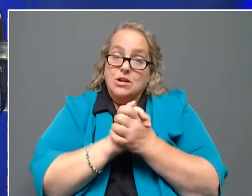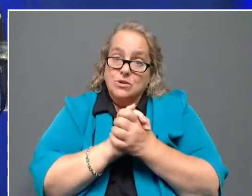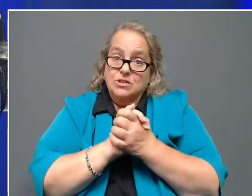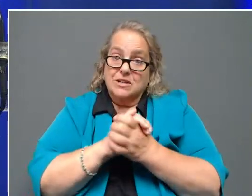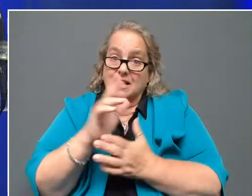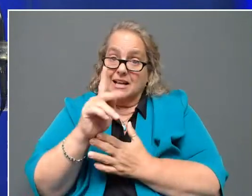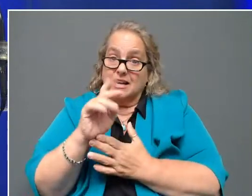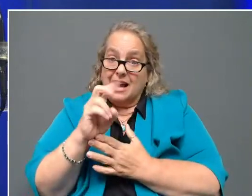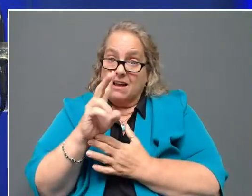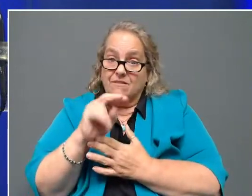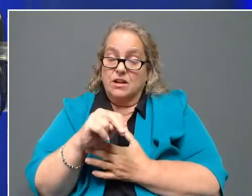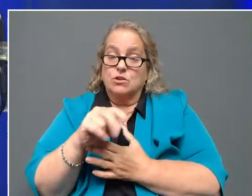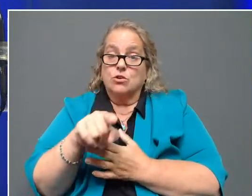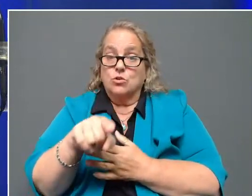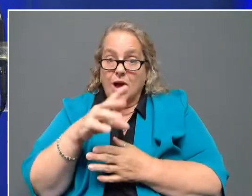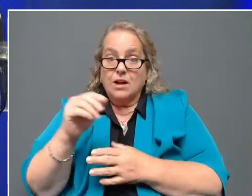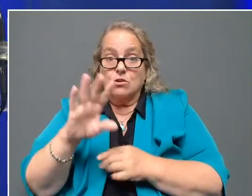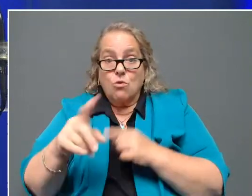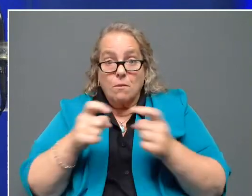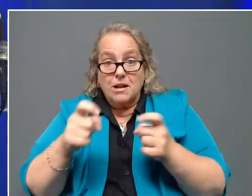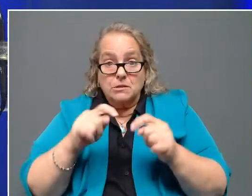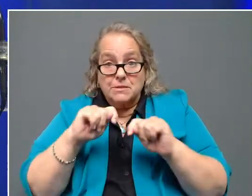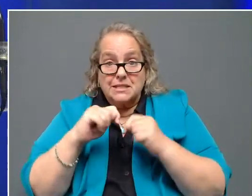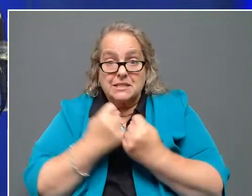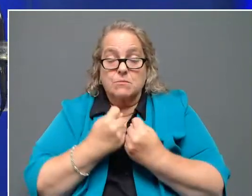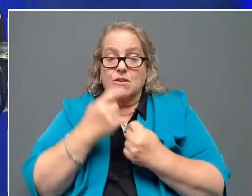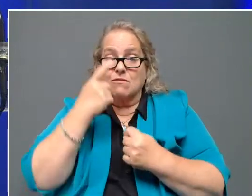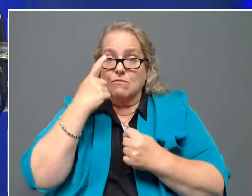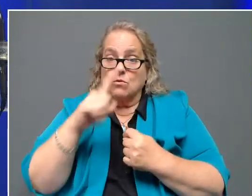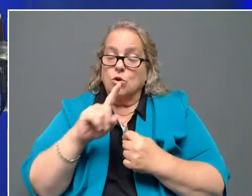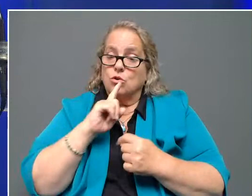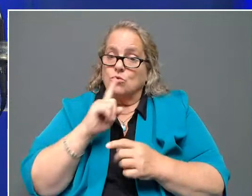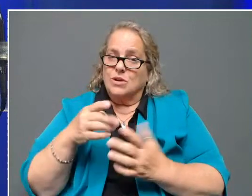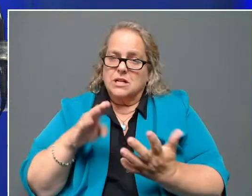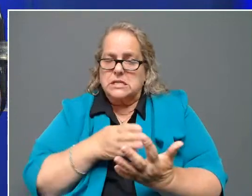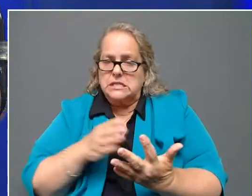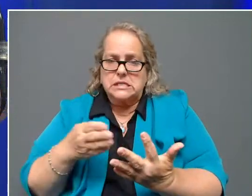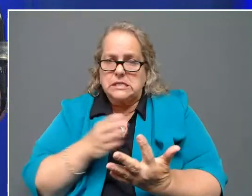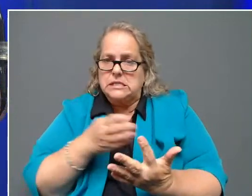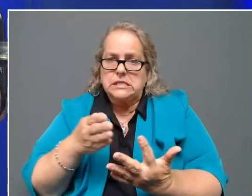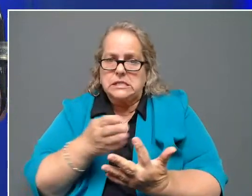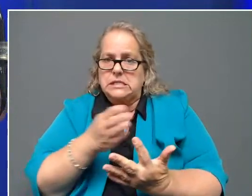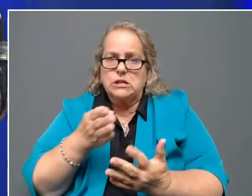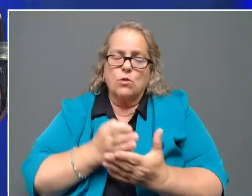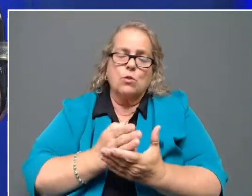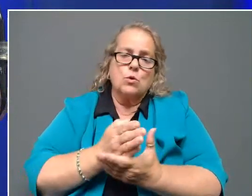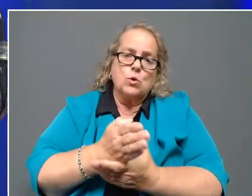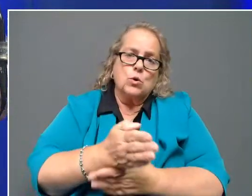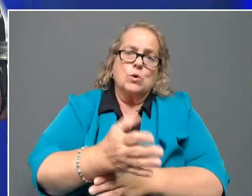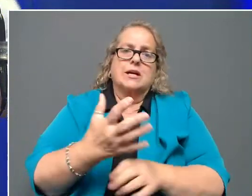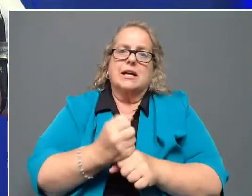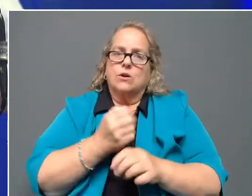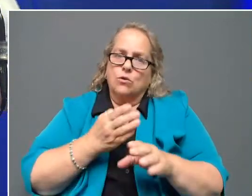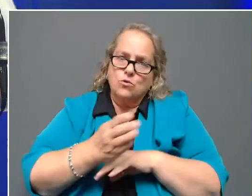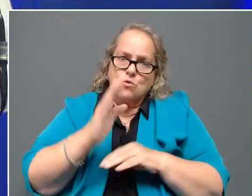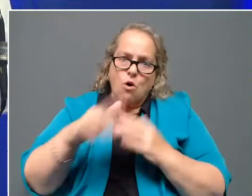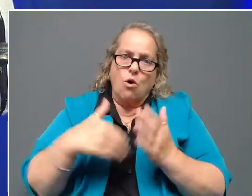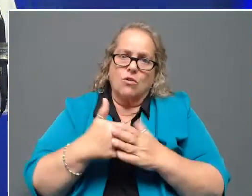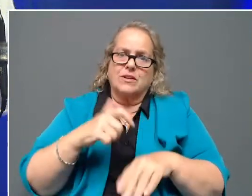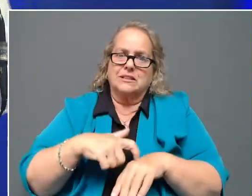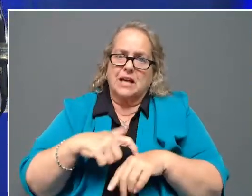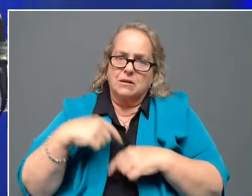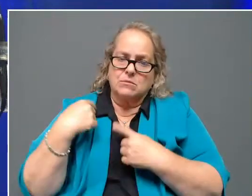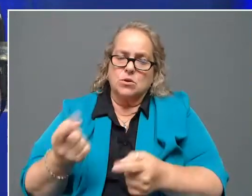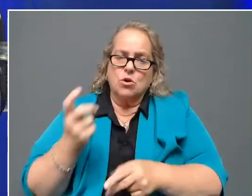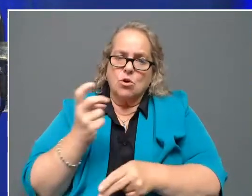management team for steering through these very, very choppy waters, and the IUE,